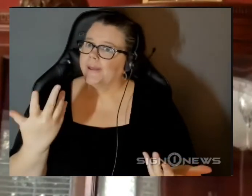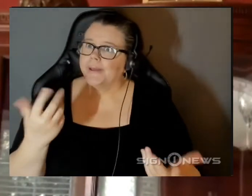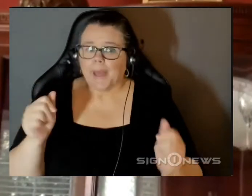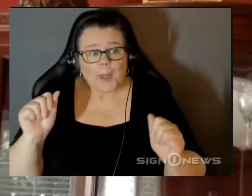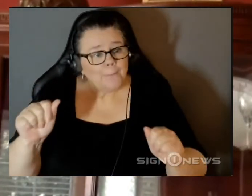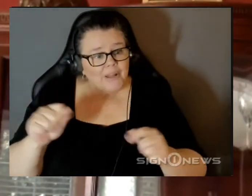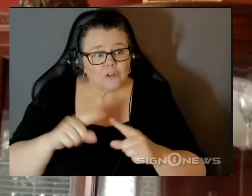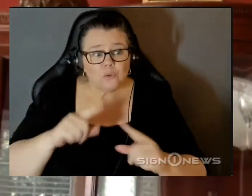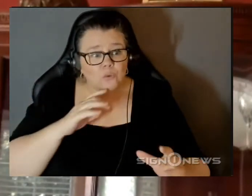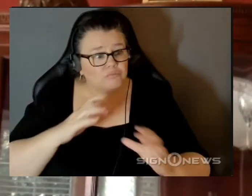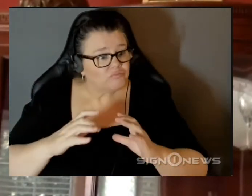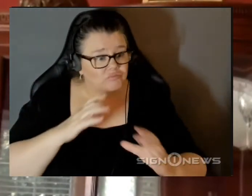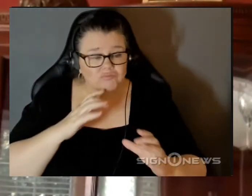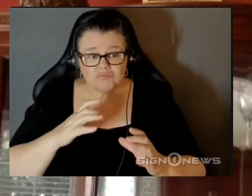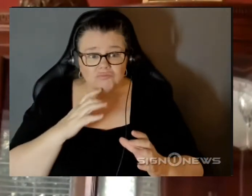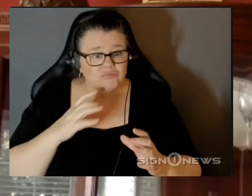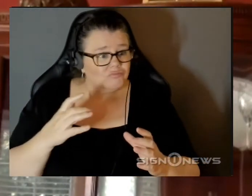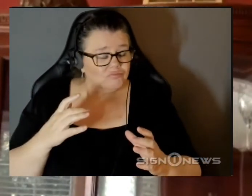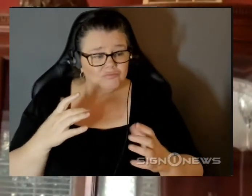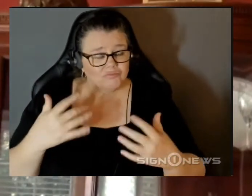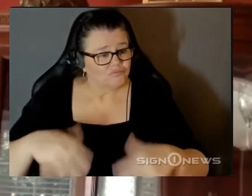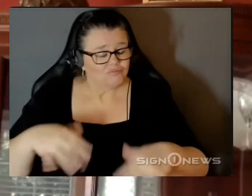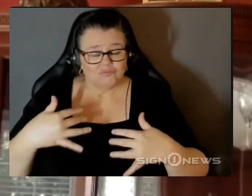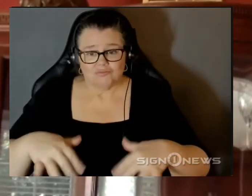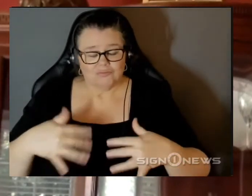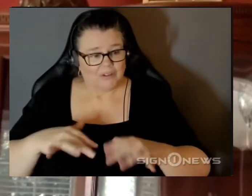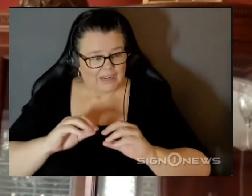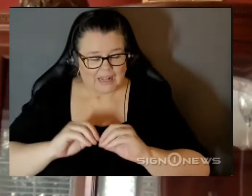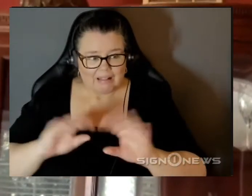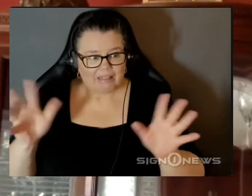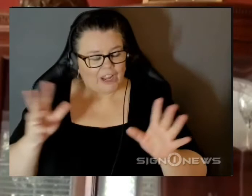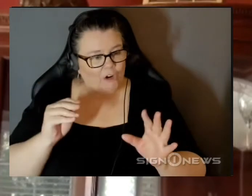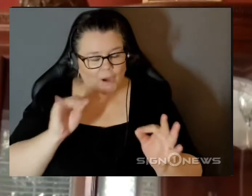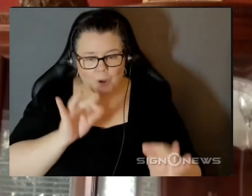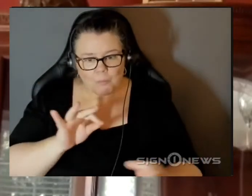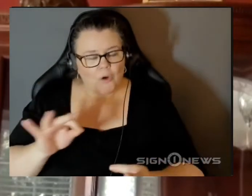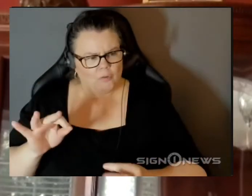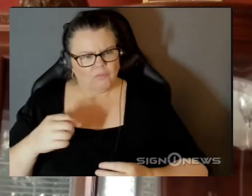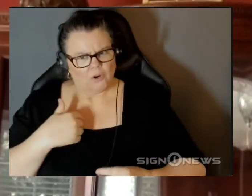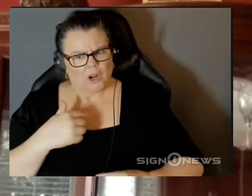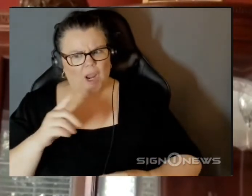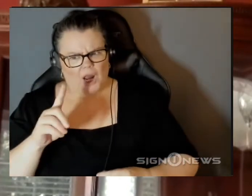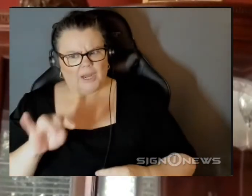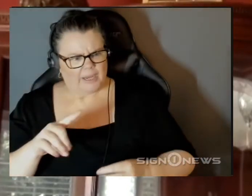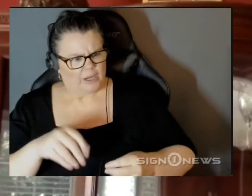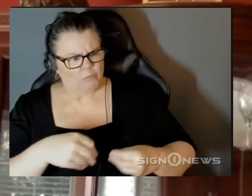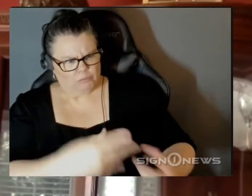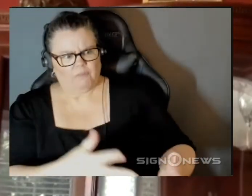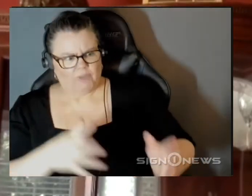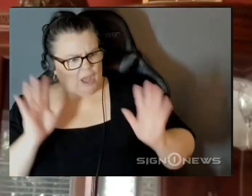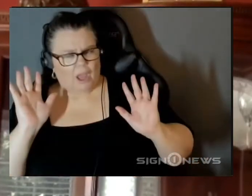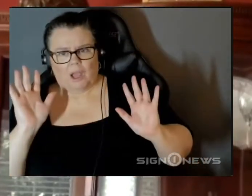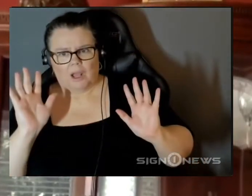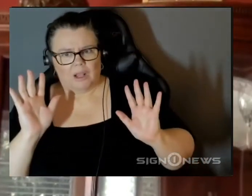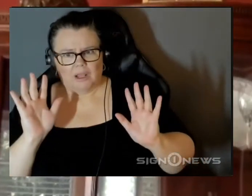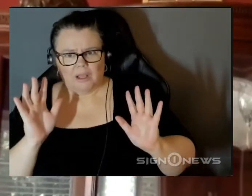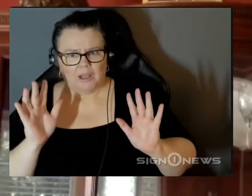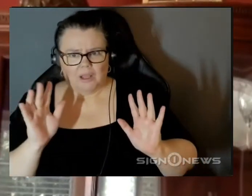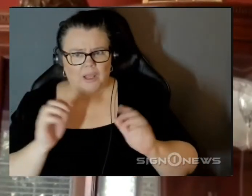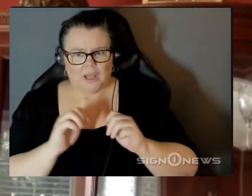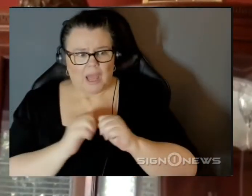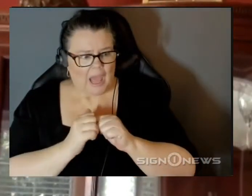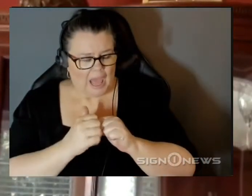way, I provided that. How could he have accessed that under guardianship without my help? I don't